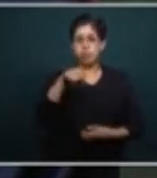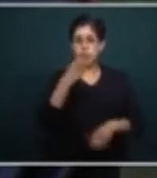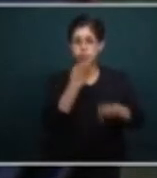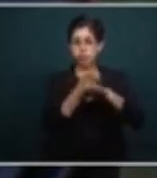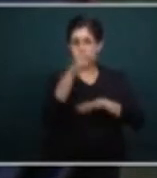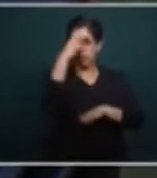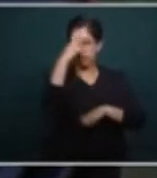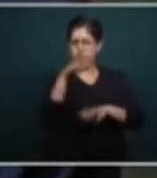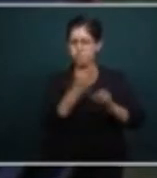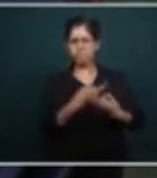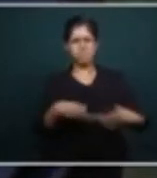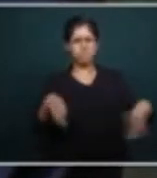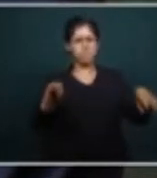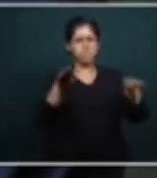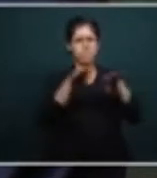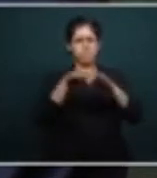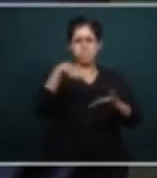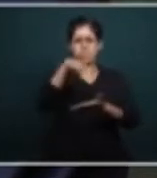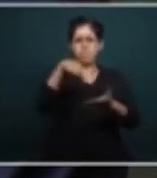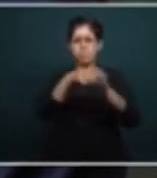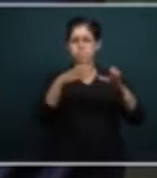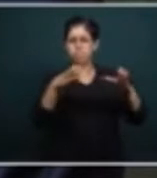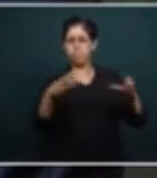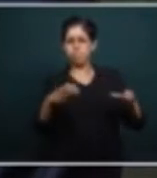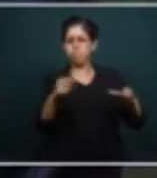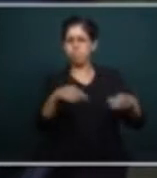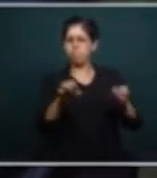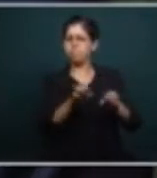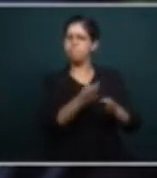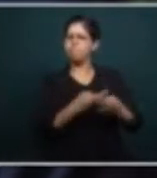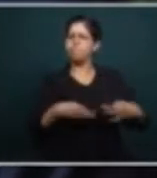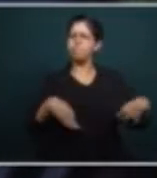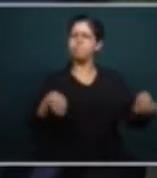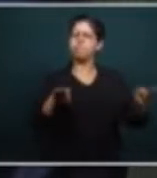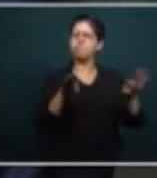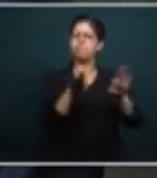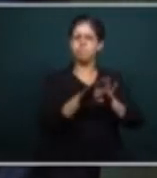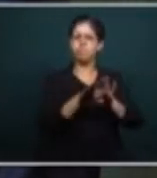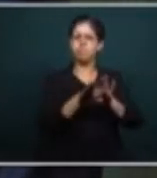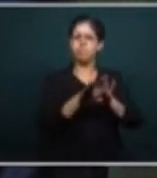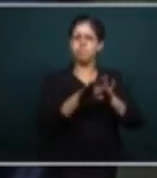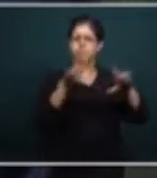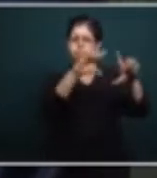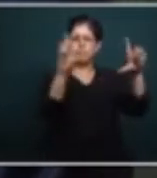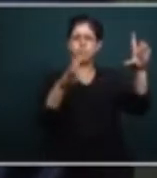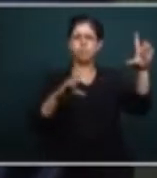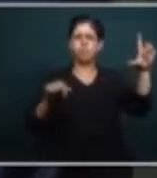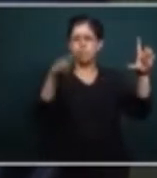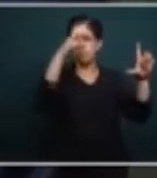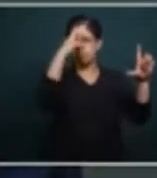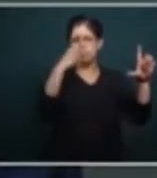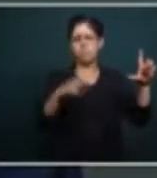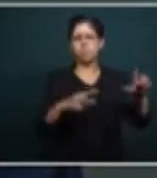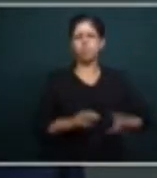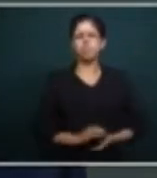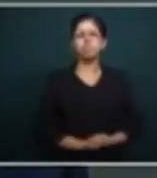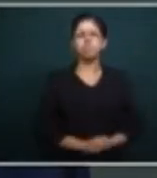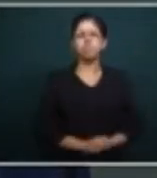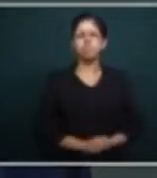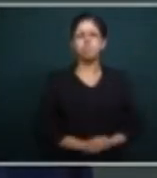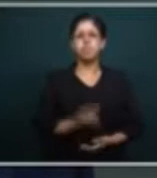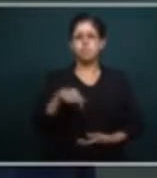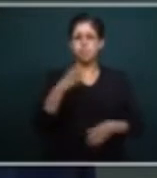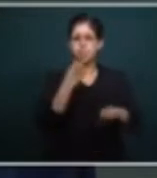which is very important state. It's fundamental of the Republic.